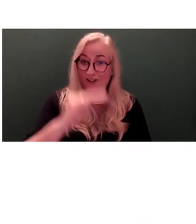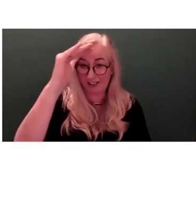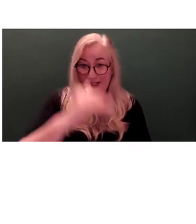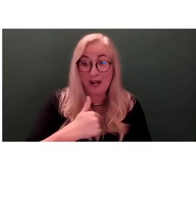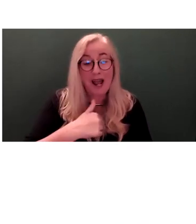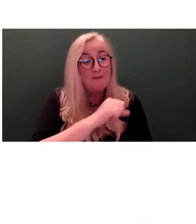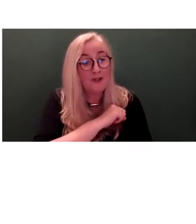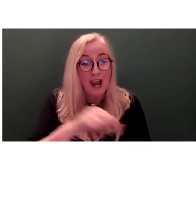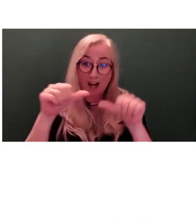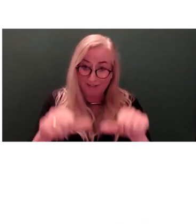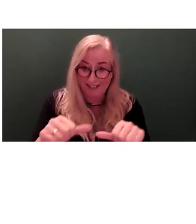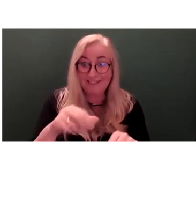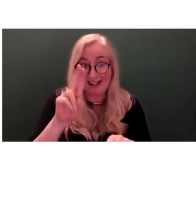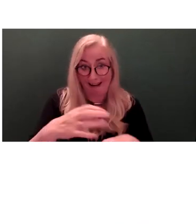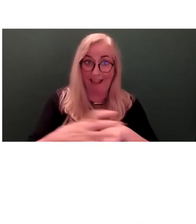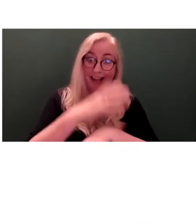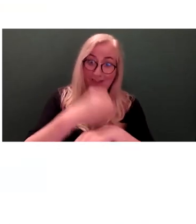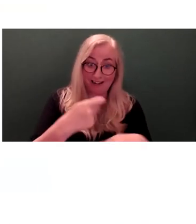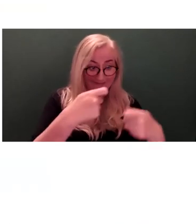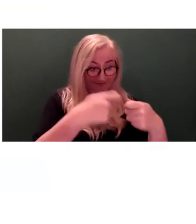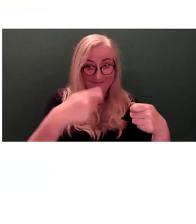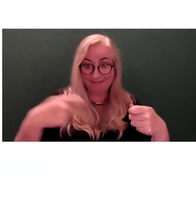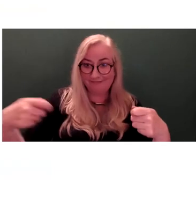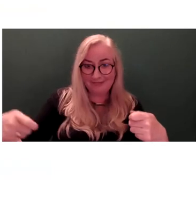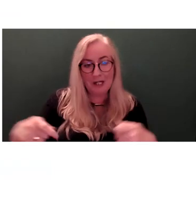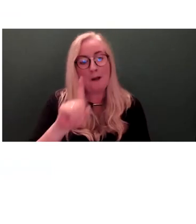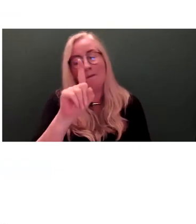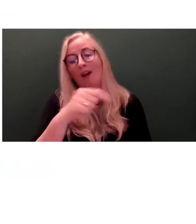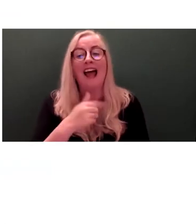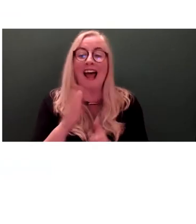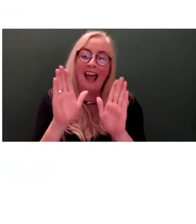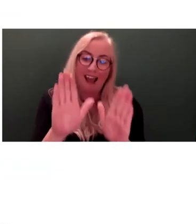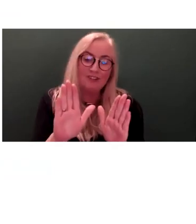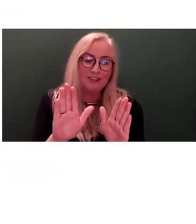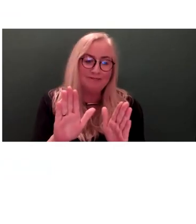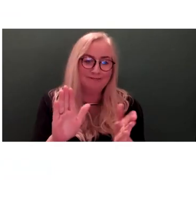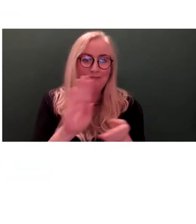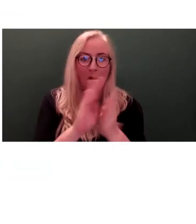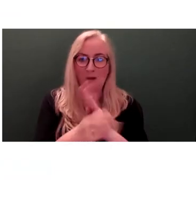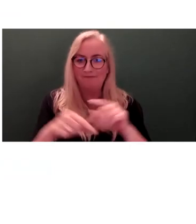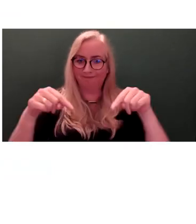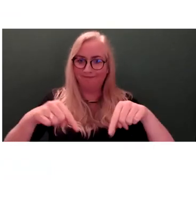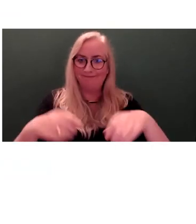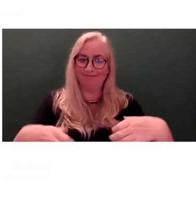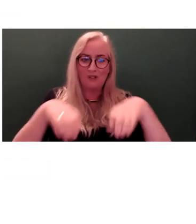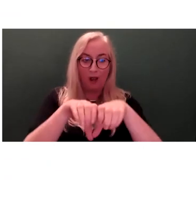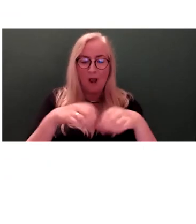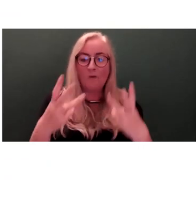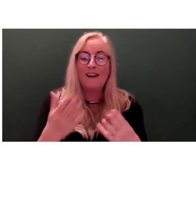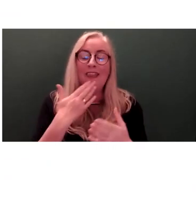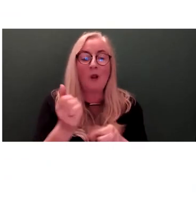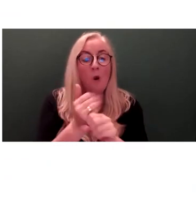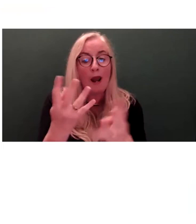could have kept going all afternoon on this. But I do have to start drawing proceedings to a close. So I want to thank all our panelists for